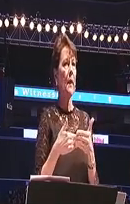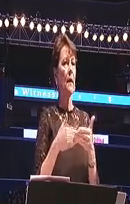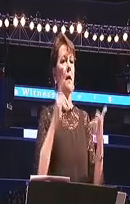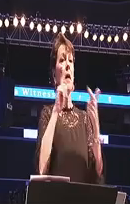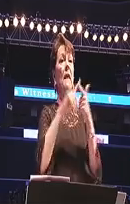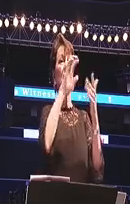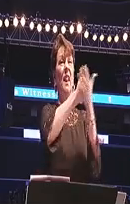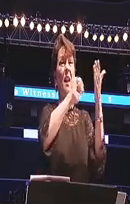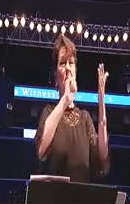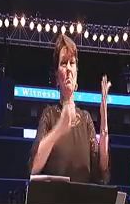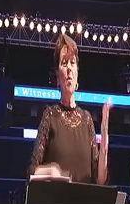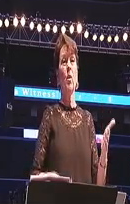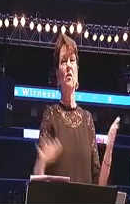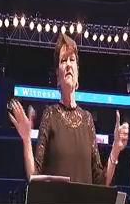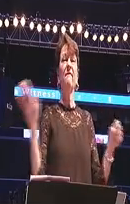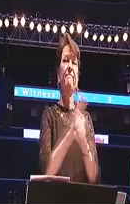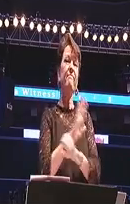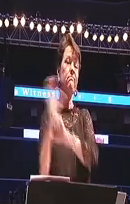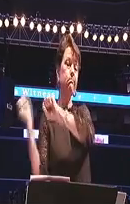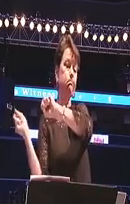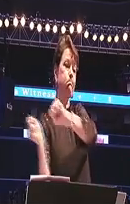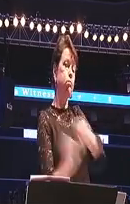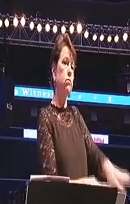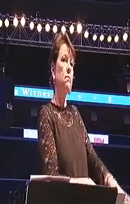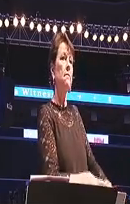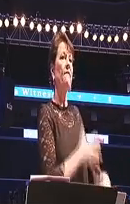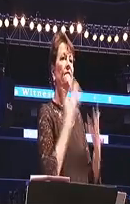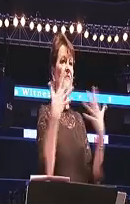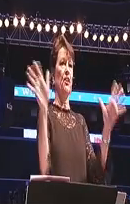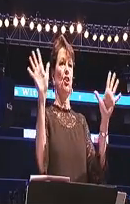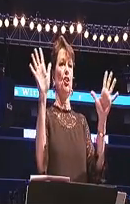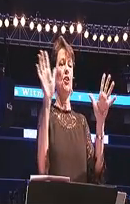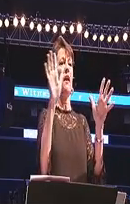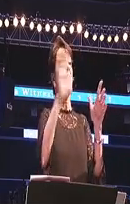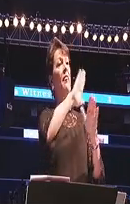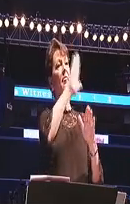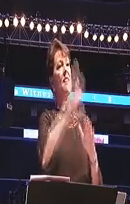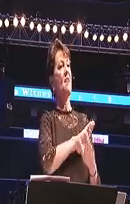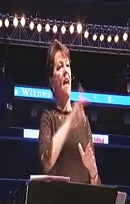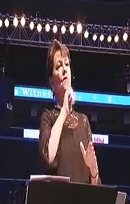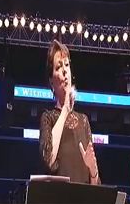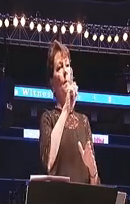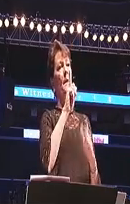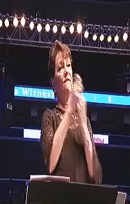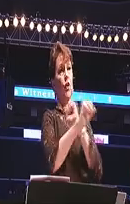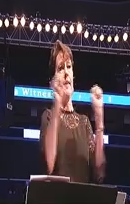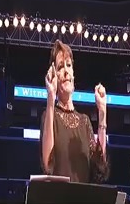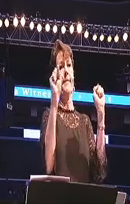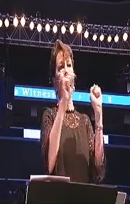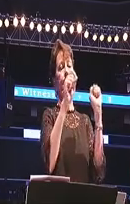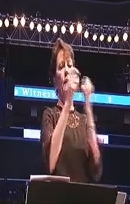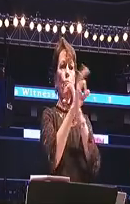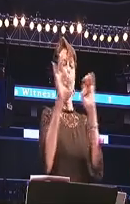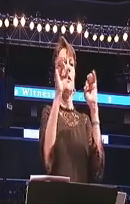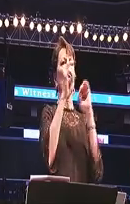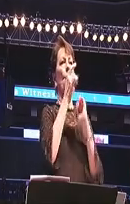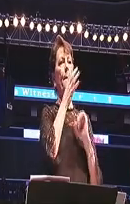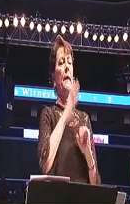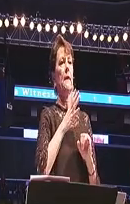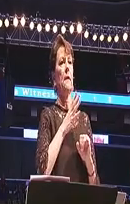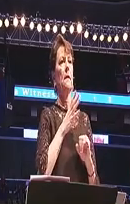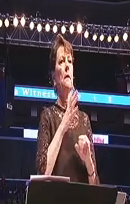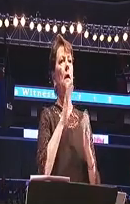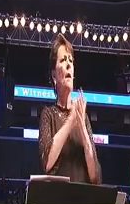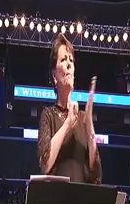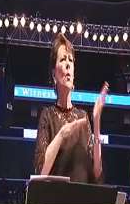is completely abolished, women will never be completely free. Because abortion enslaves us, it does not give us